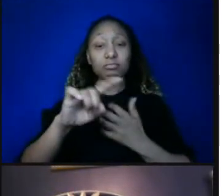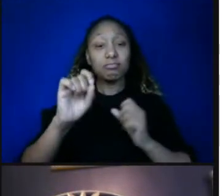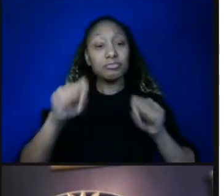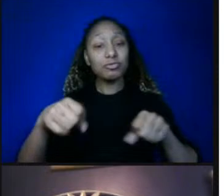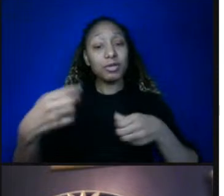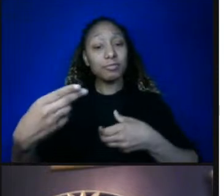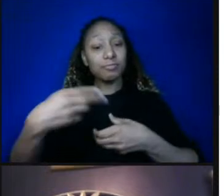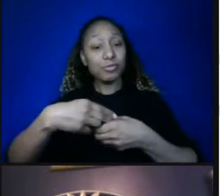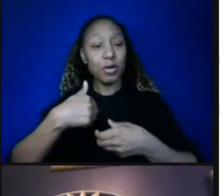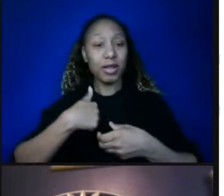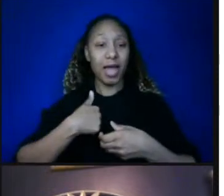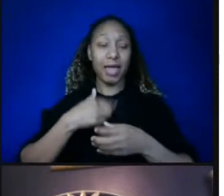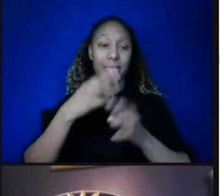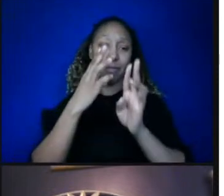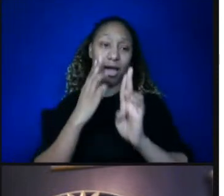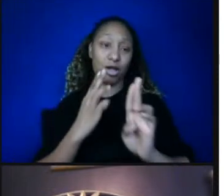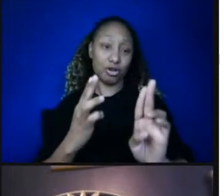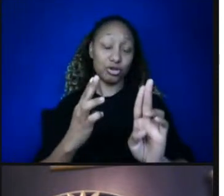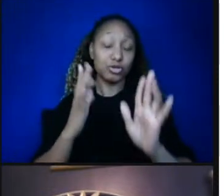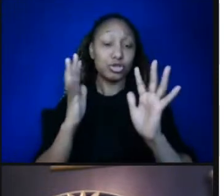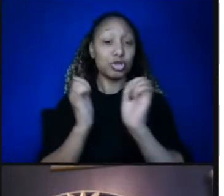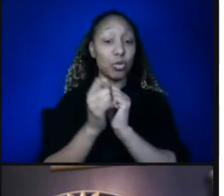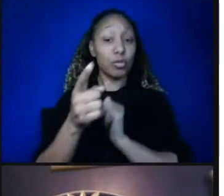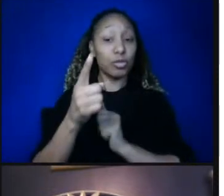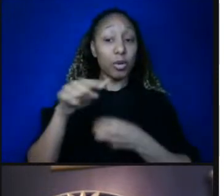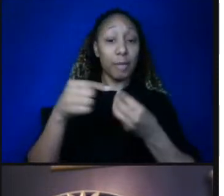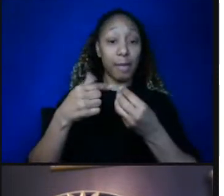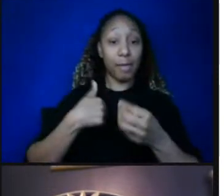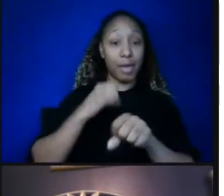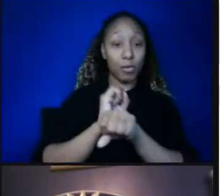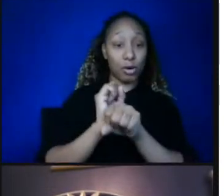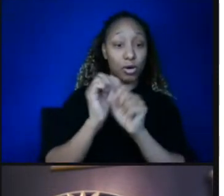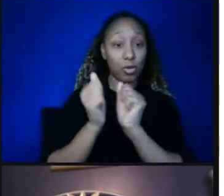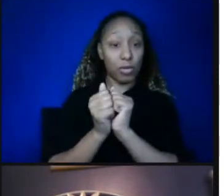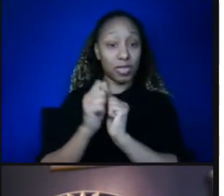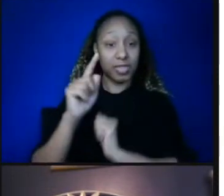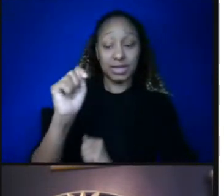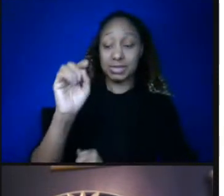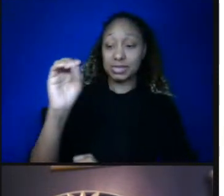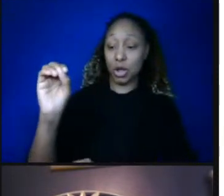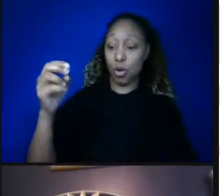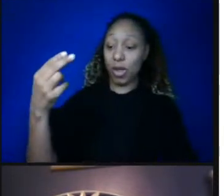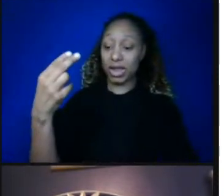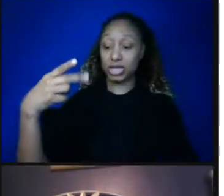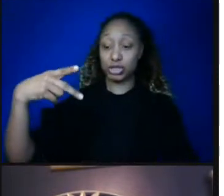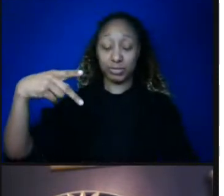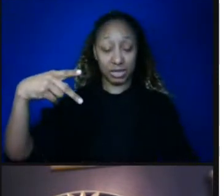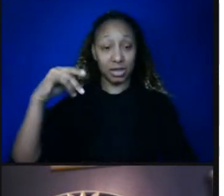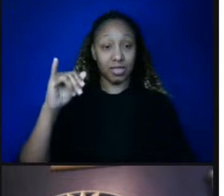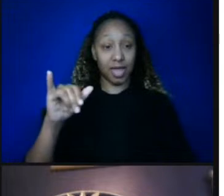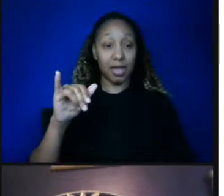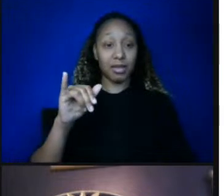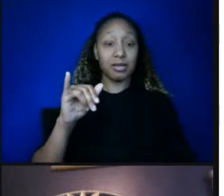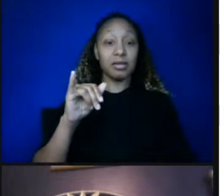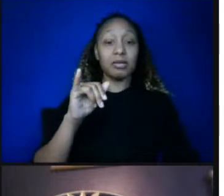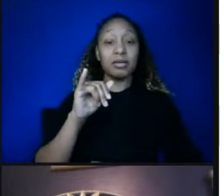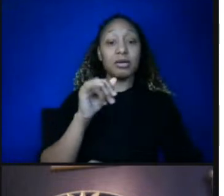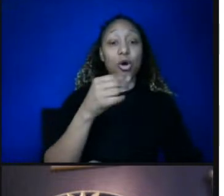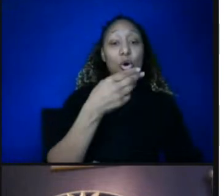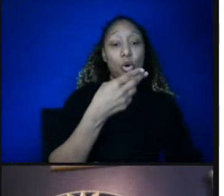I'm beyond humbled and honored to talk to you about my work with T.O.H.P, the Oral History